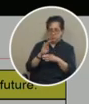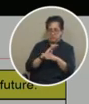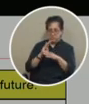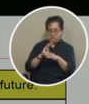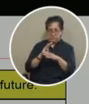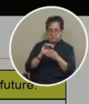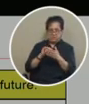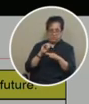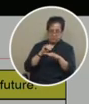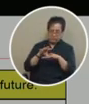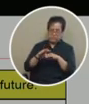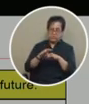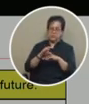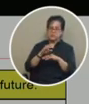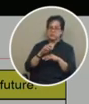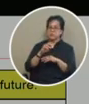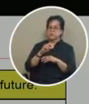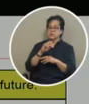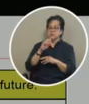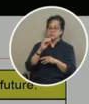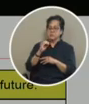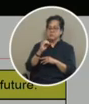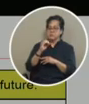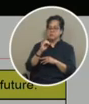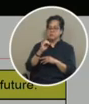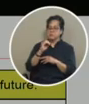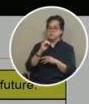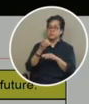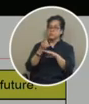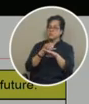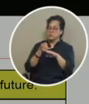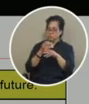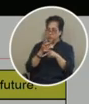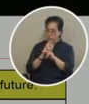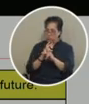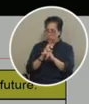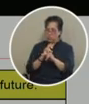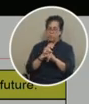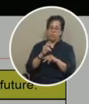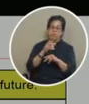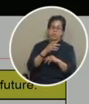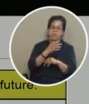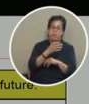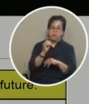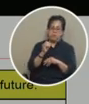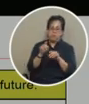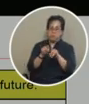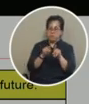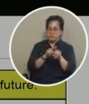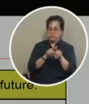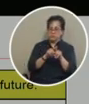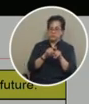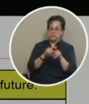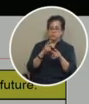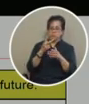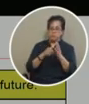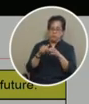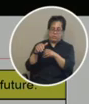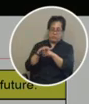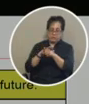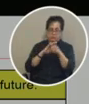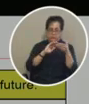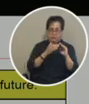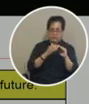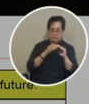both through grants and through zero interest loans. We're also putting together between our organizations across the